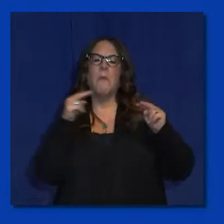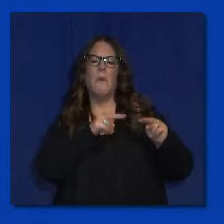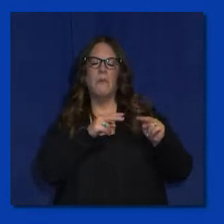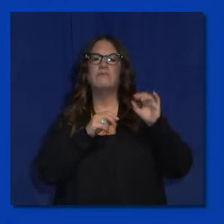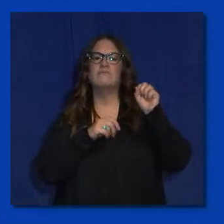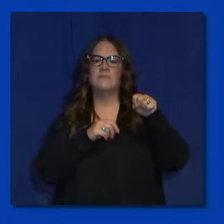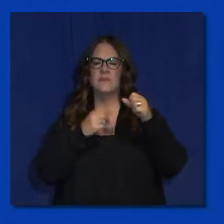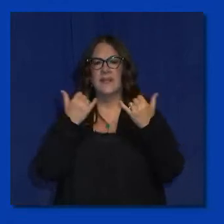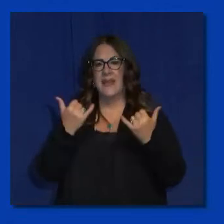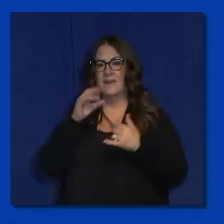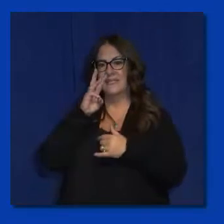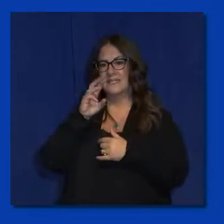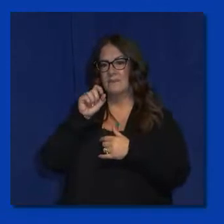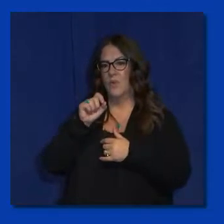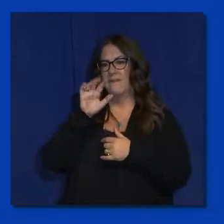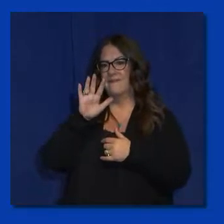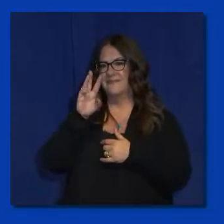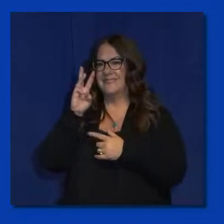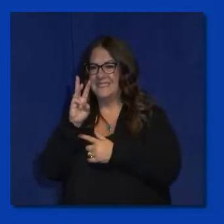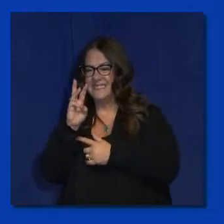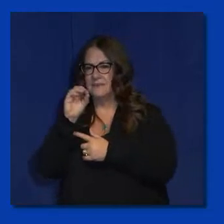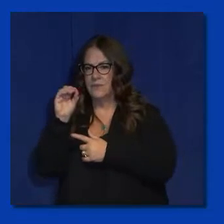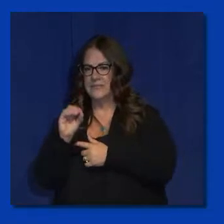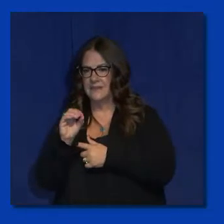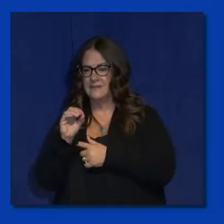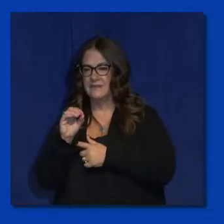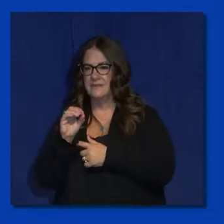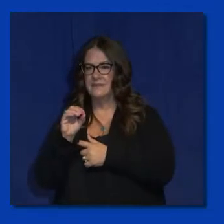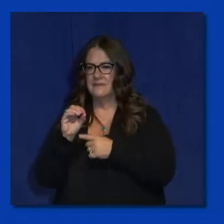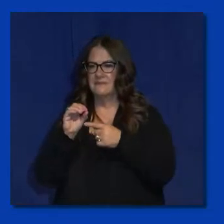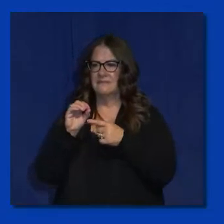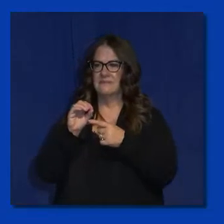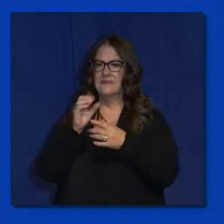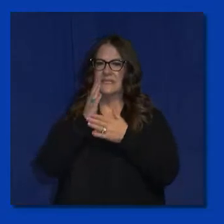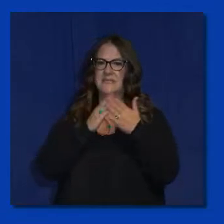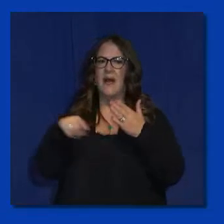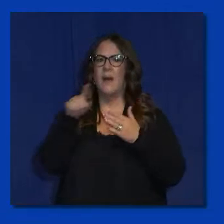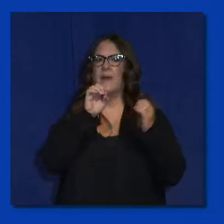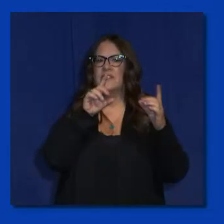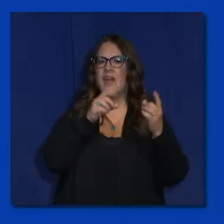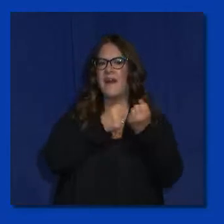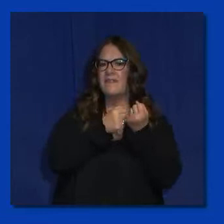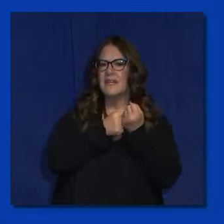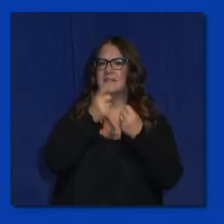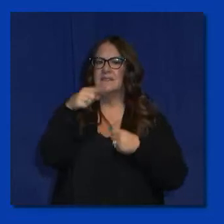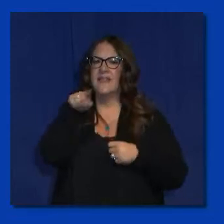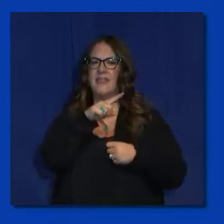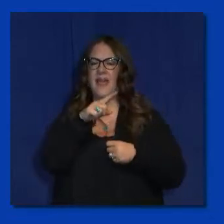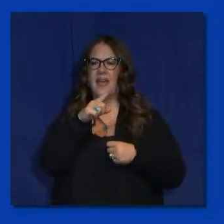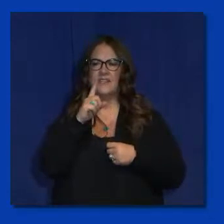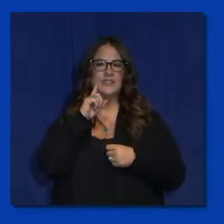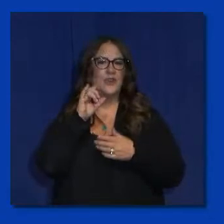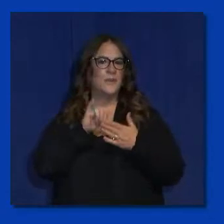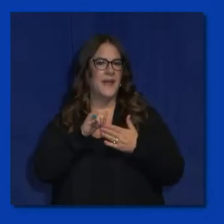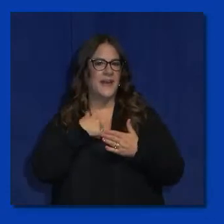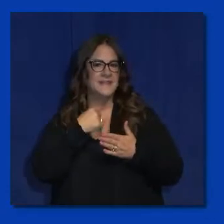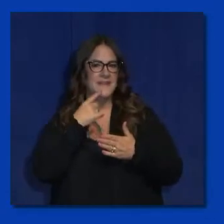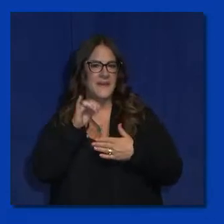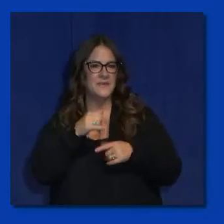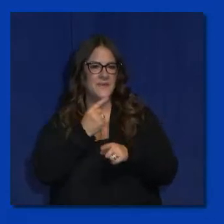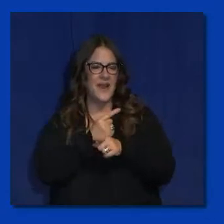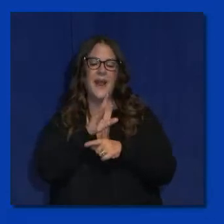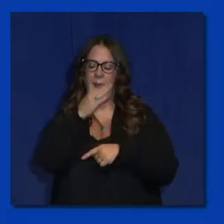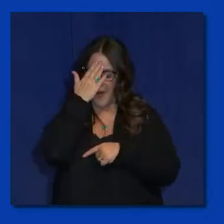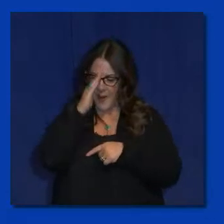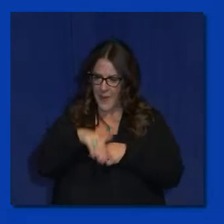is 6.56, which I know some of the education advocates just heard that. I